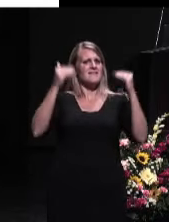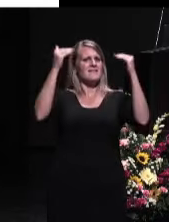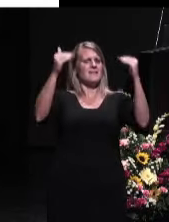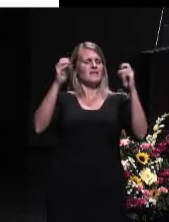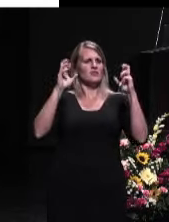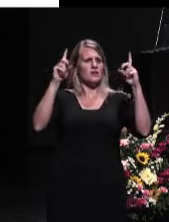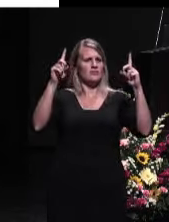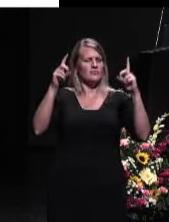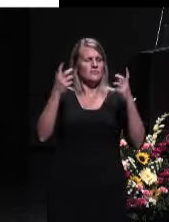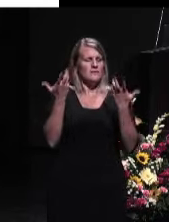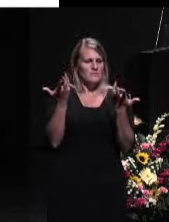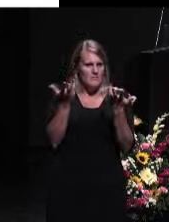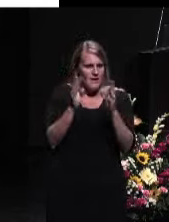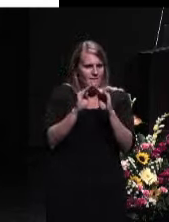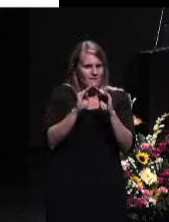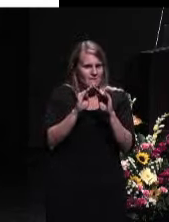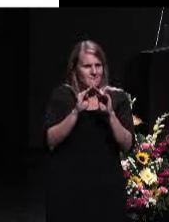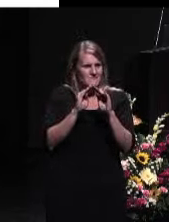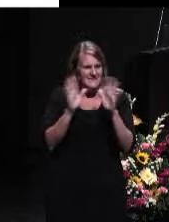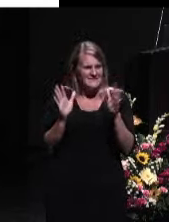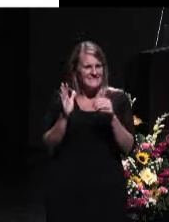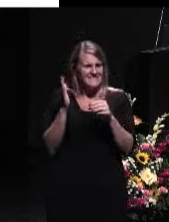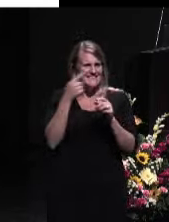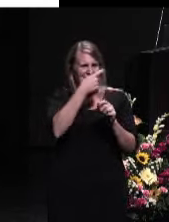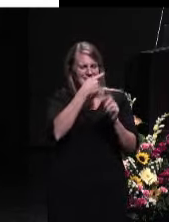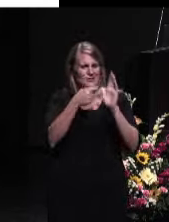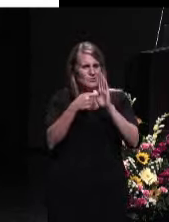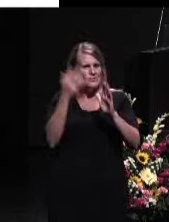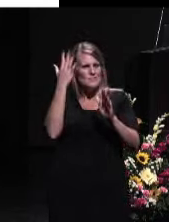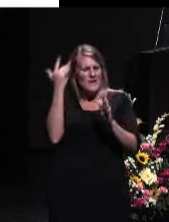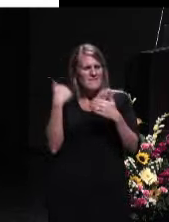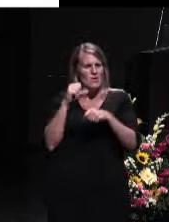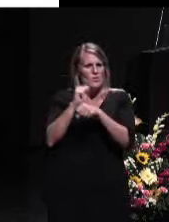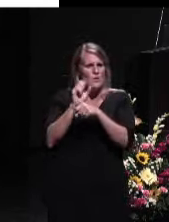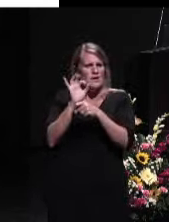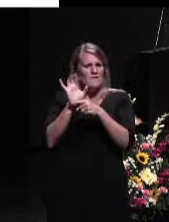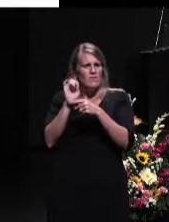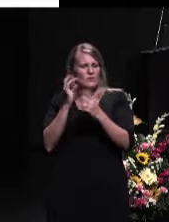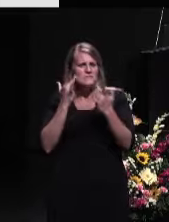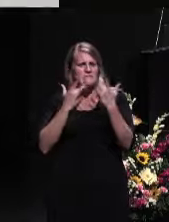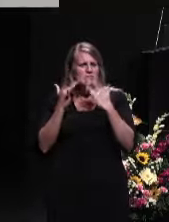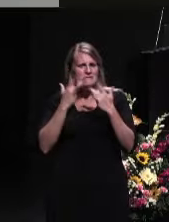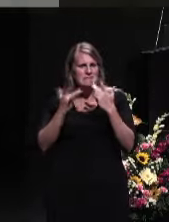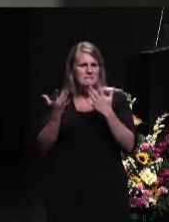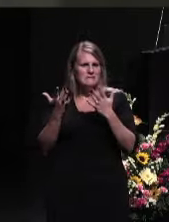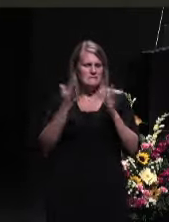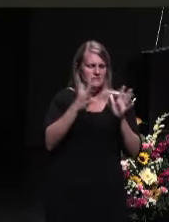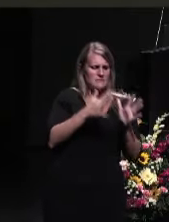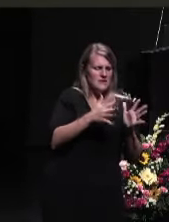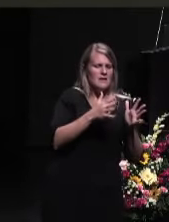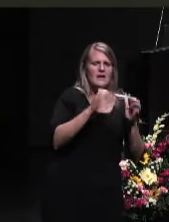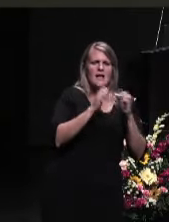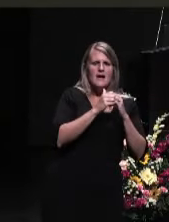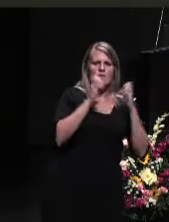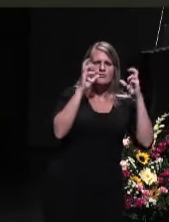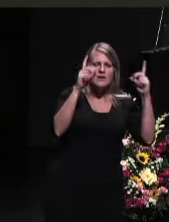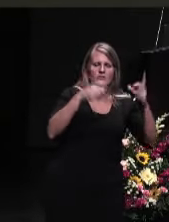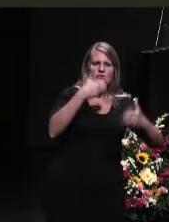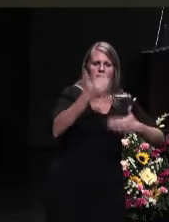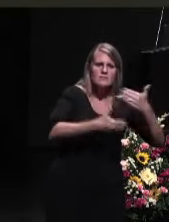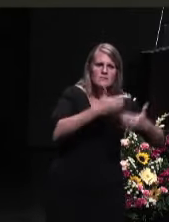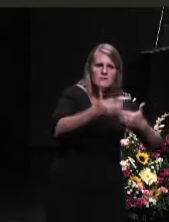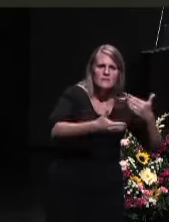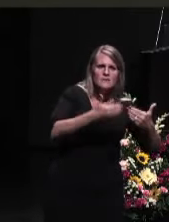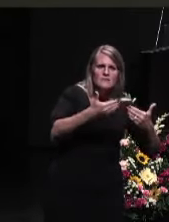there's so much of a workplace shortage, especially if we look at the rate of education And the correlates in our state compared to, say,